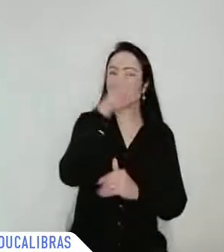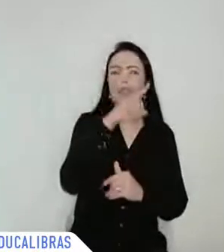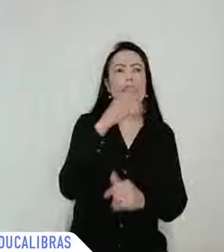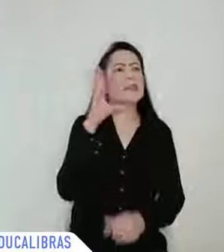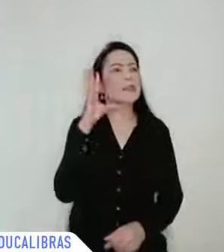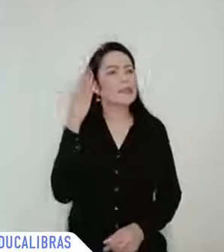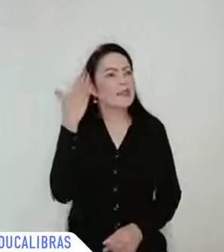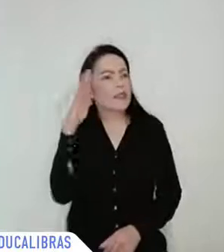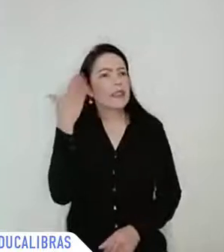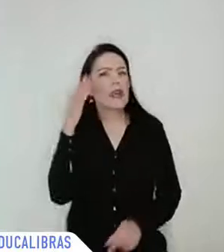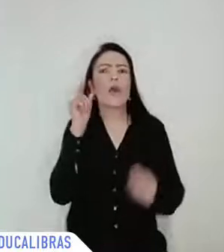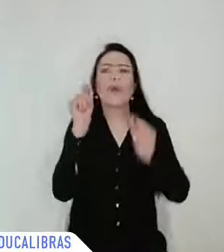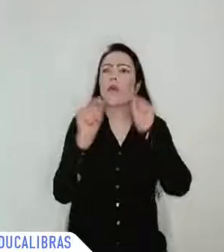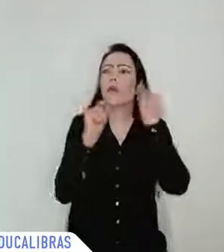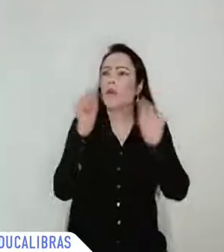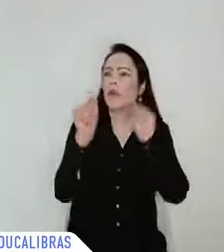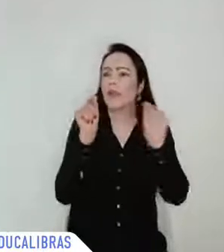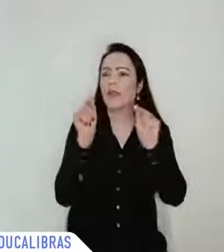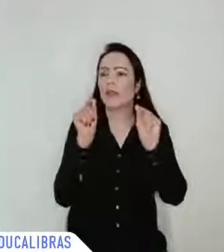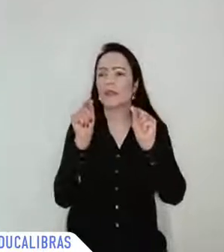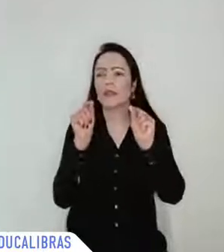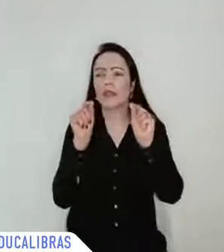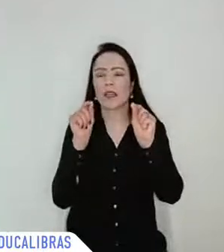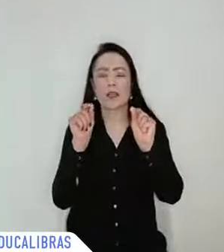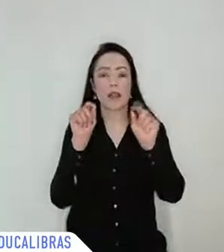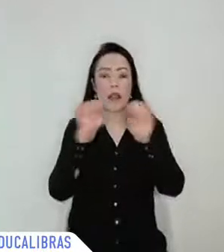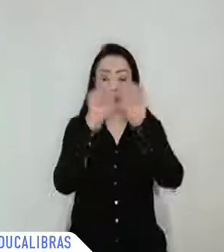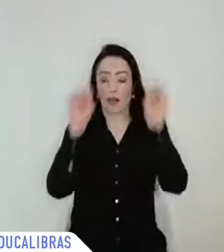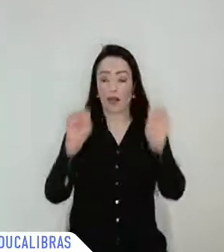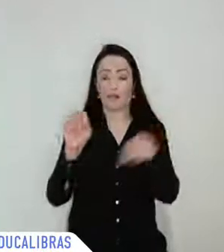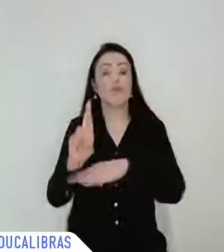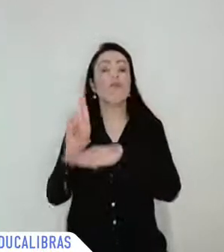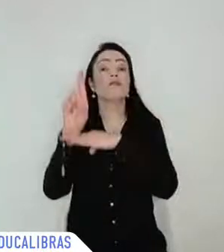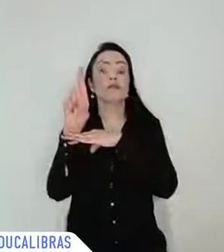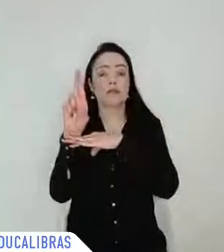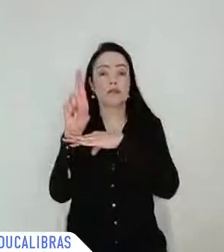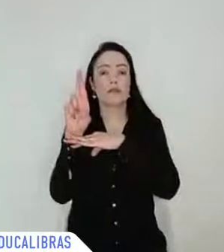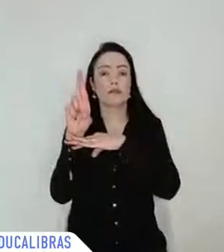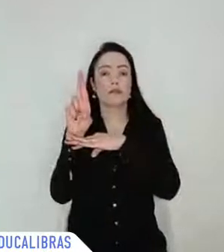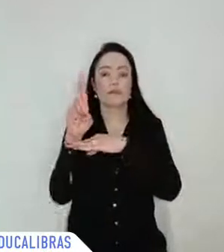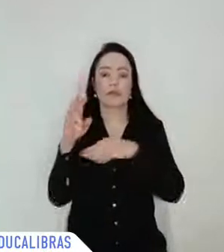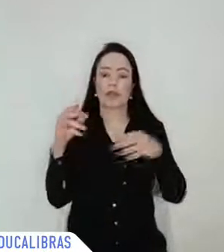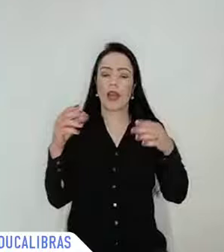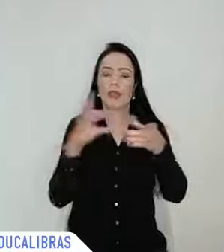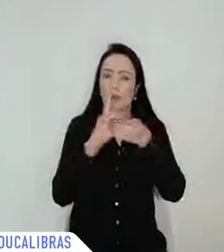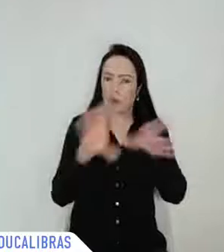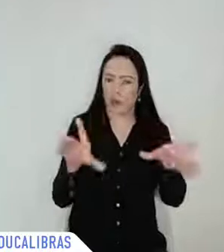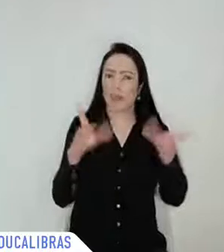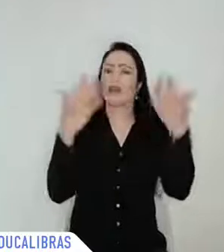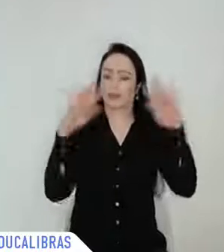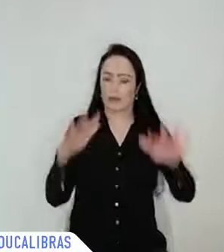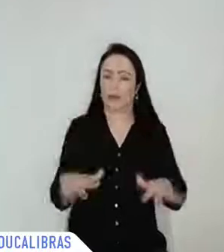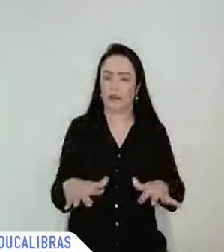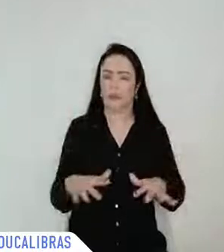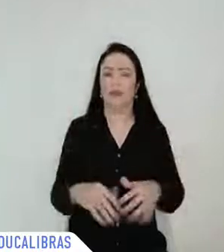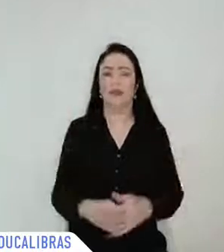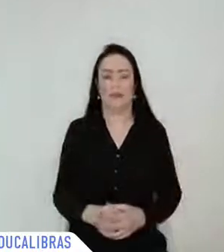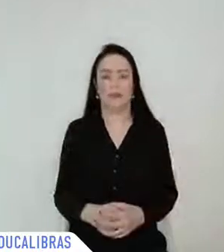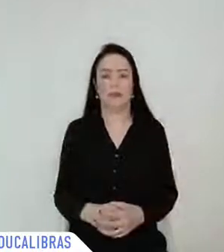situation in 2013 and understood it better than anyone else and used it to create strategy. Democracy has